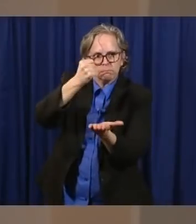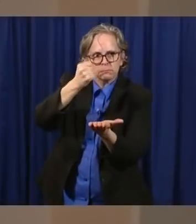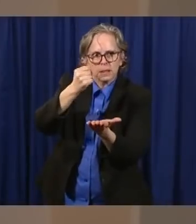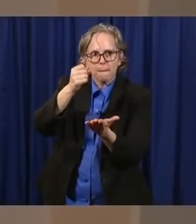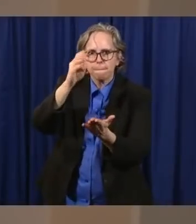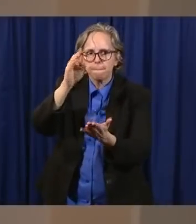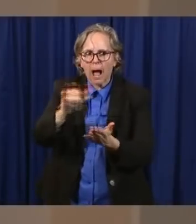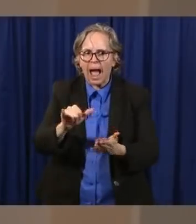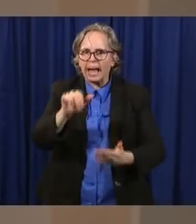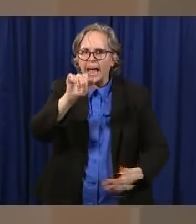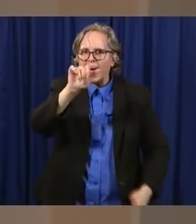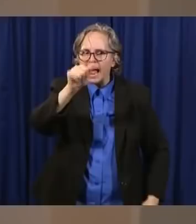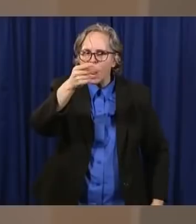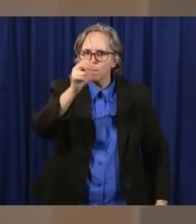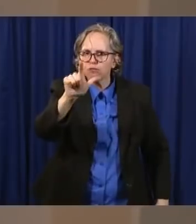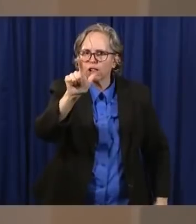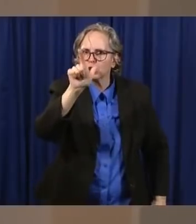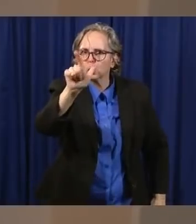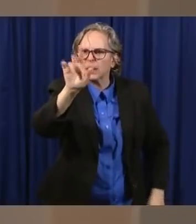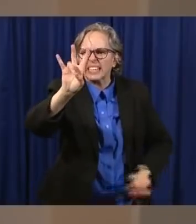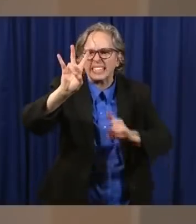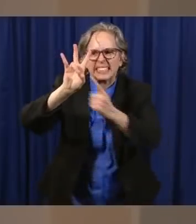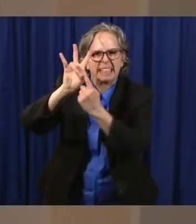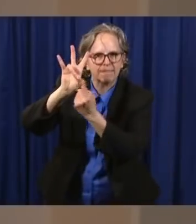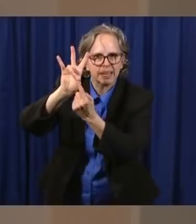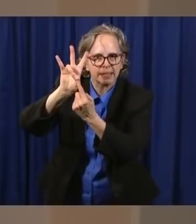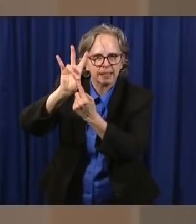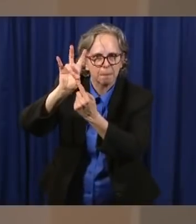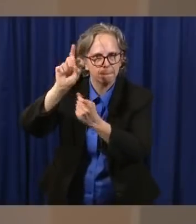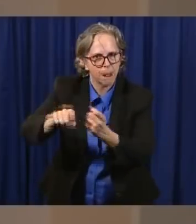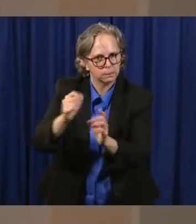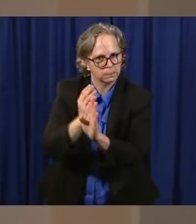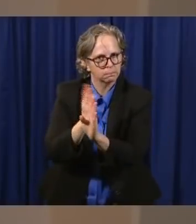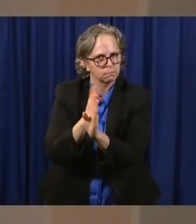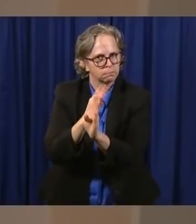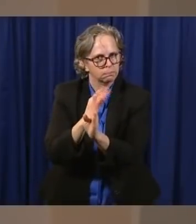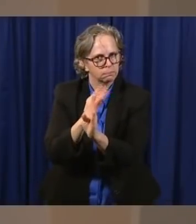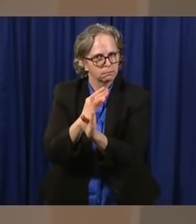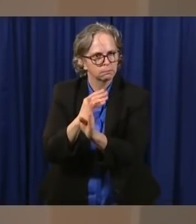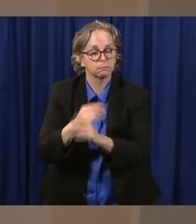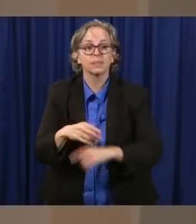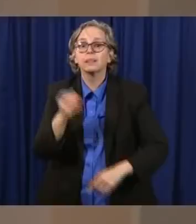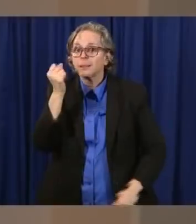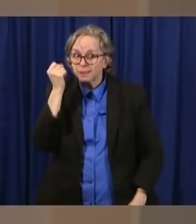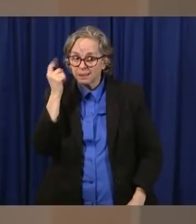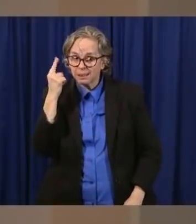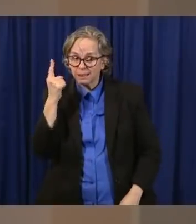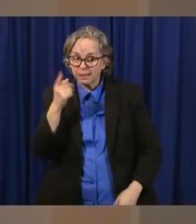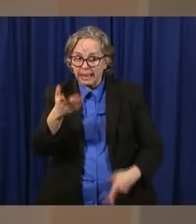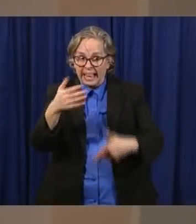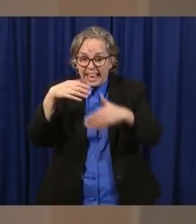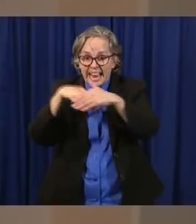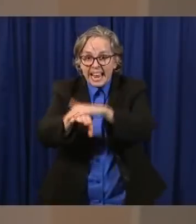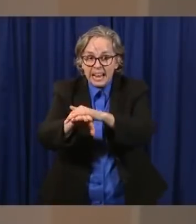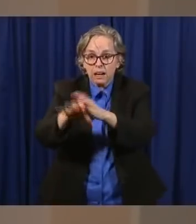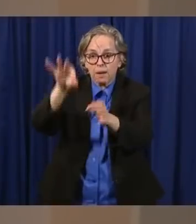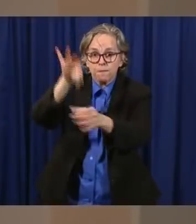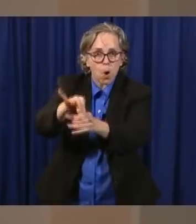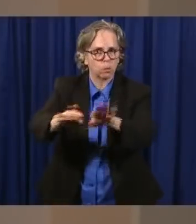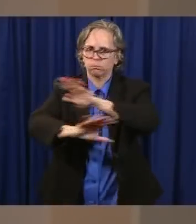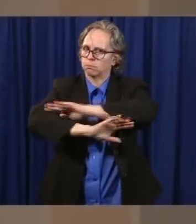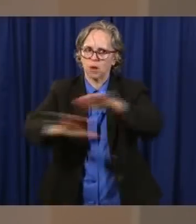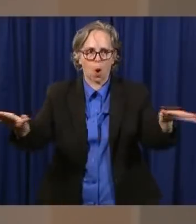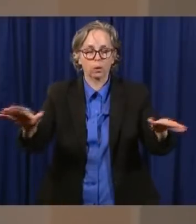everybody understands, there will not be any in-person voting other than for people with disabilities, which you have to contact